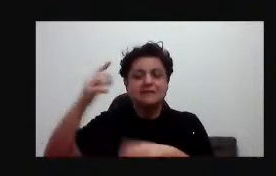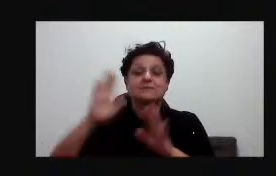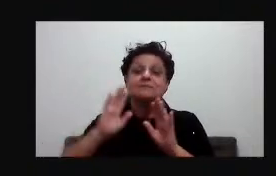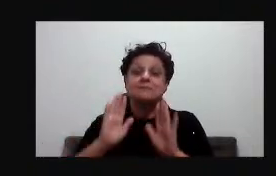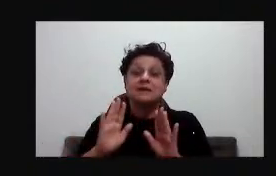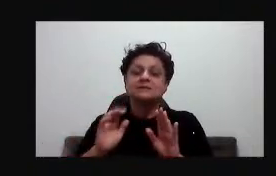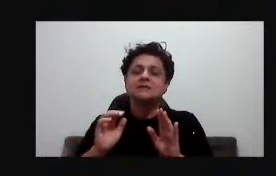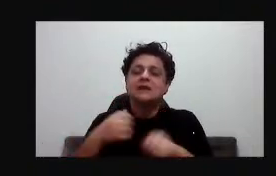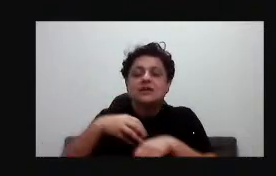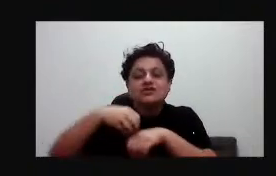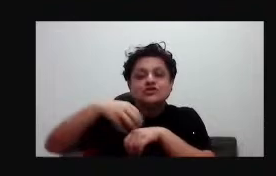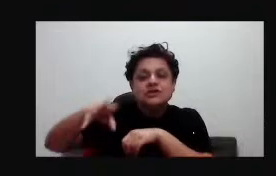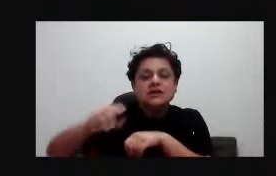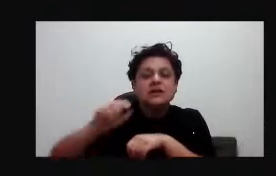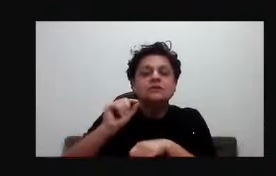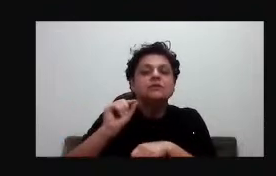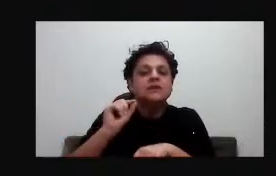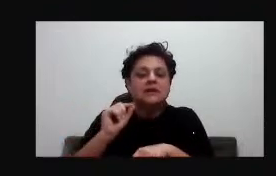is a bit